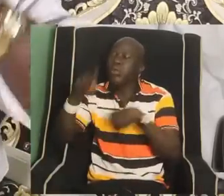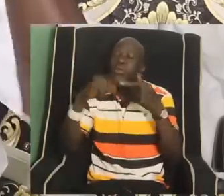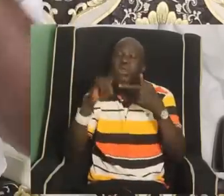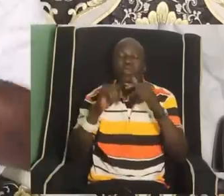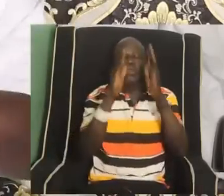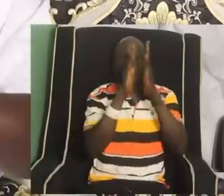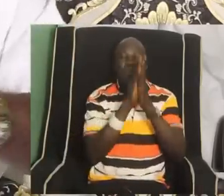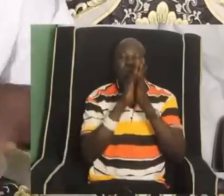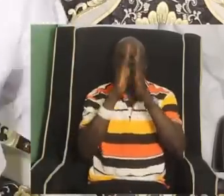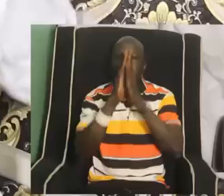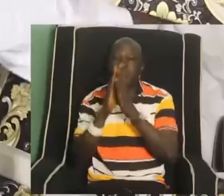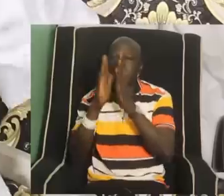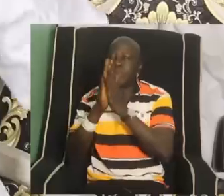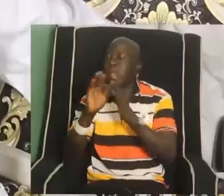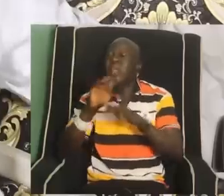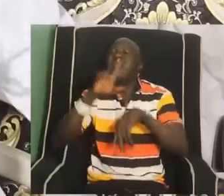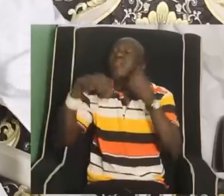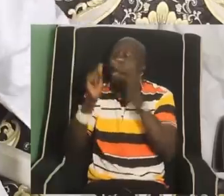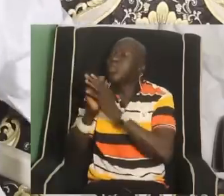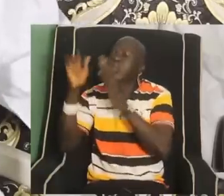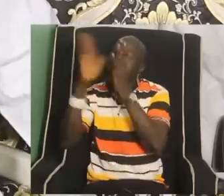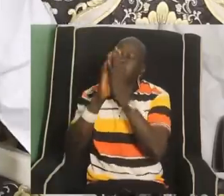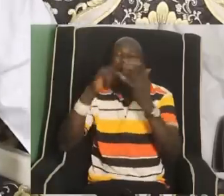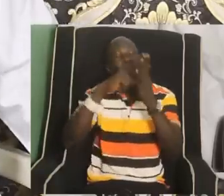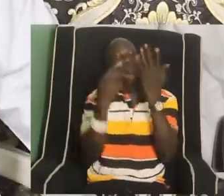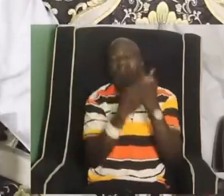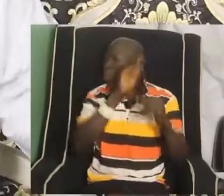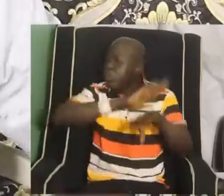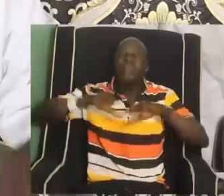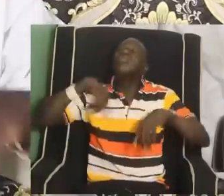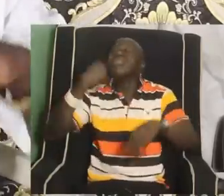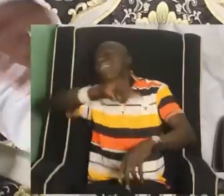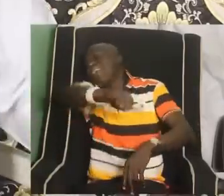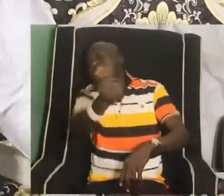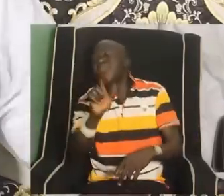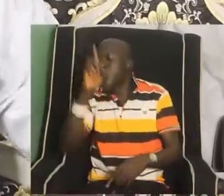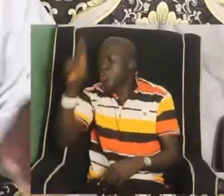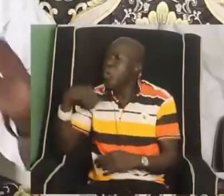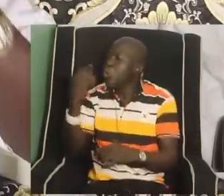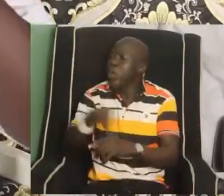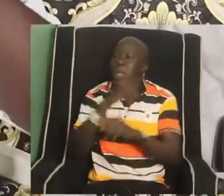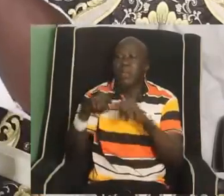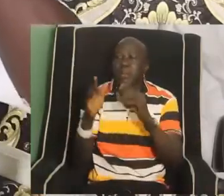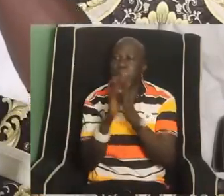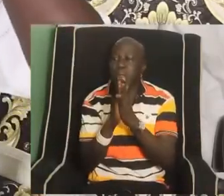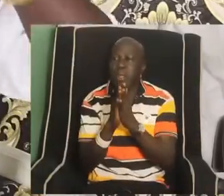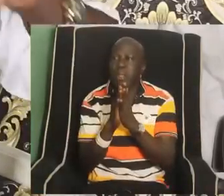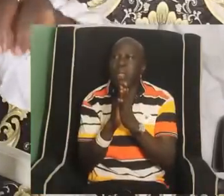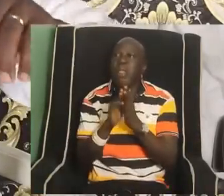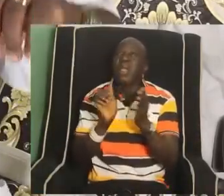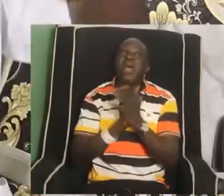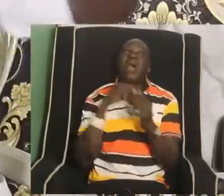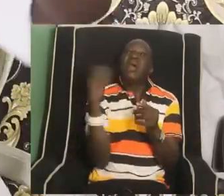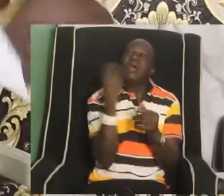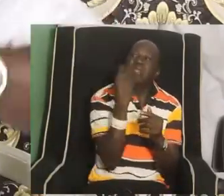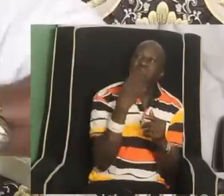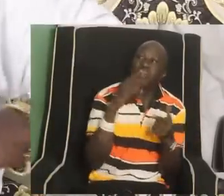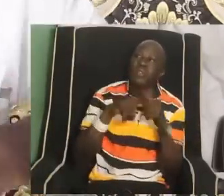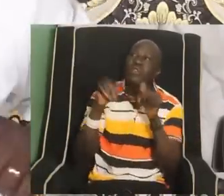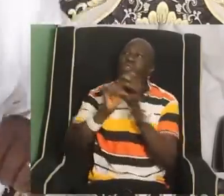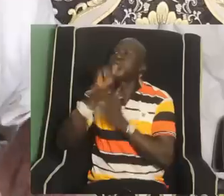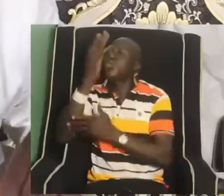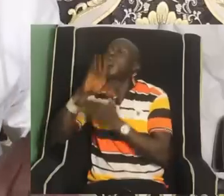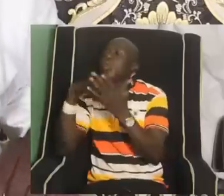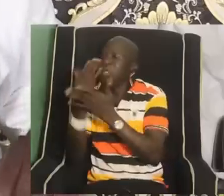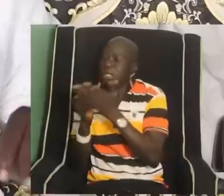ó nílò kó máa sọ fẹ́nì kankan. That's why if you are going for a prayer like this, don't need to tell anyone. Nígbà tí mo ń gbàdúrà. When I was praying. Màá sọ fún wọn pé mò ń bọ̀. I'll say